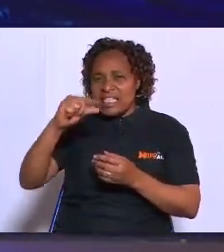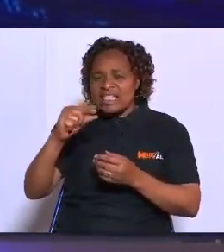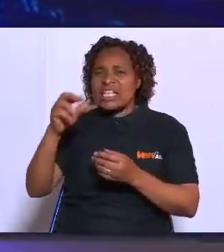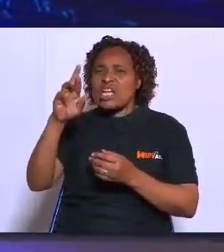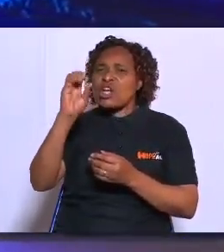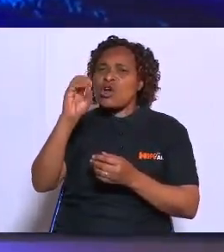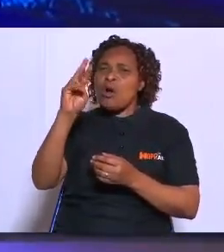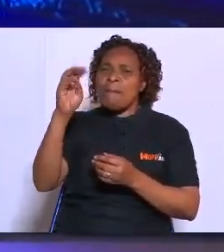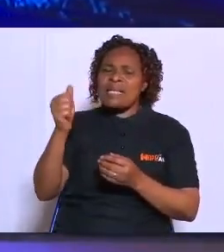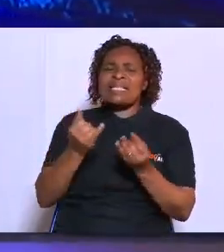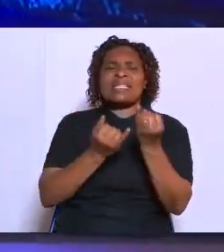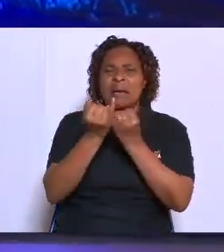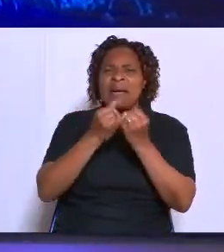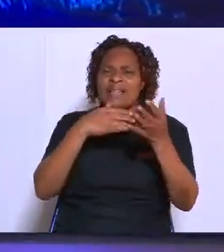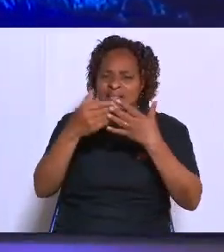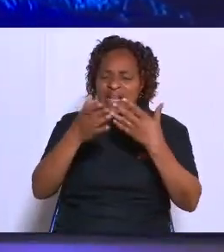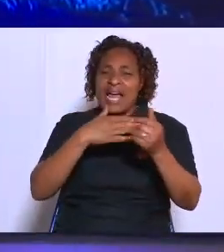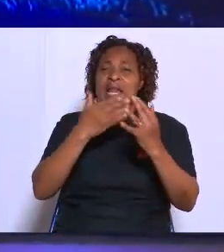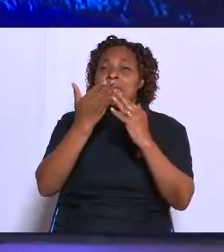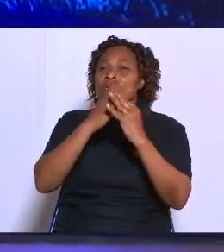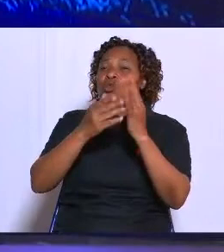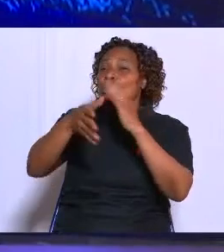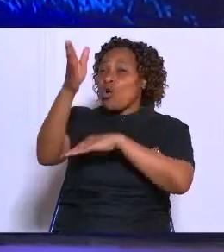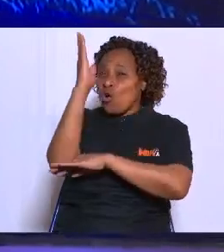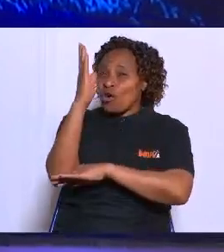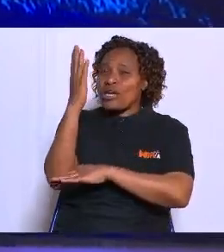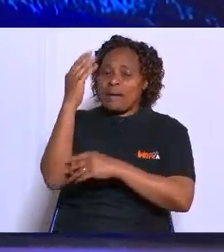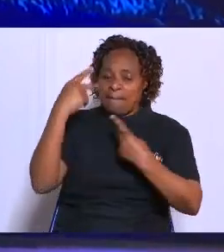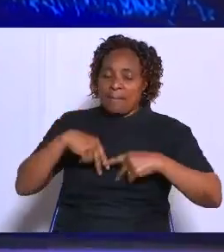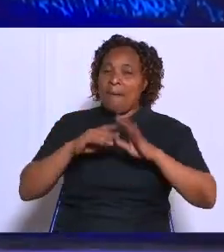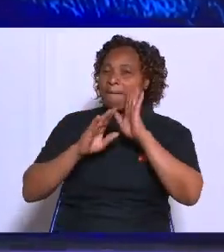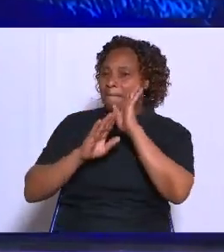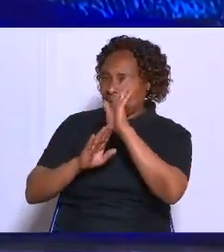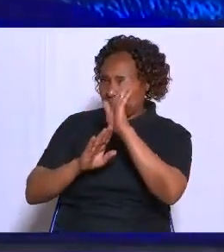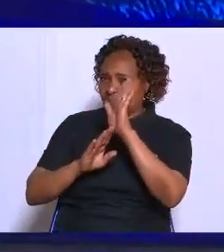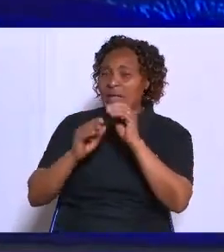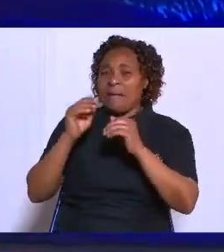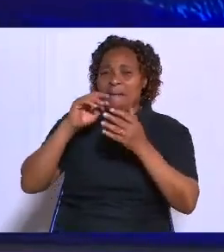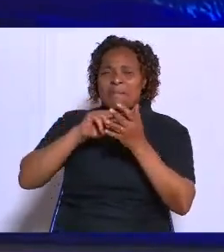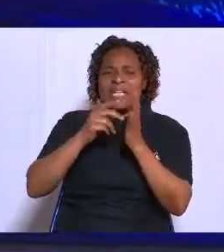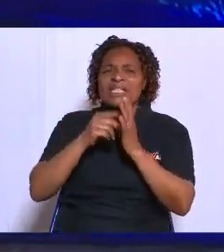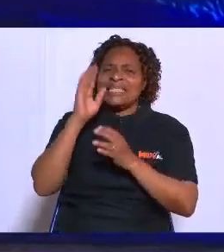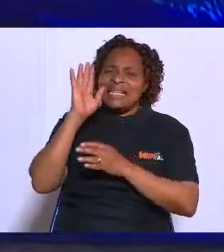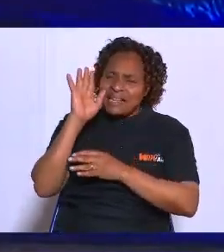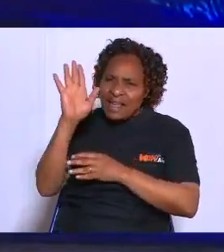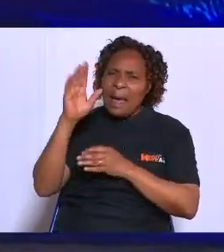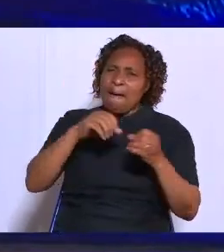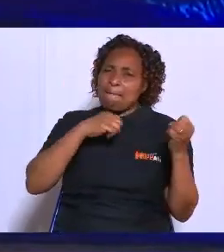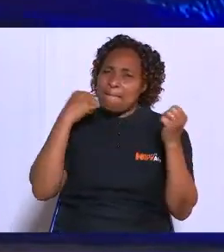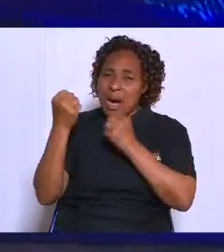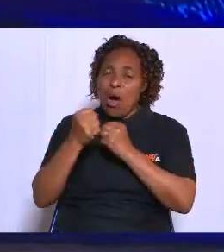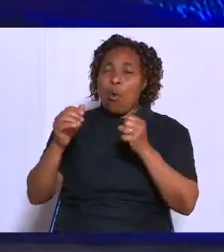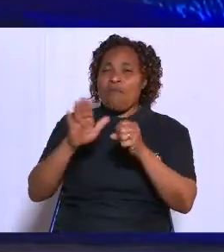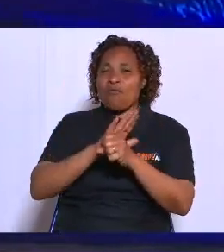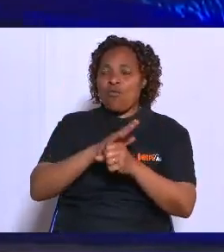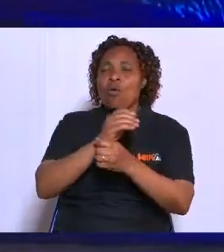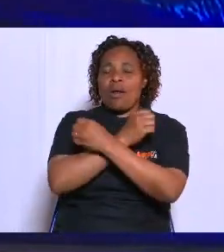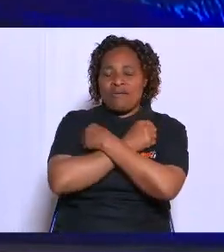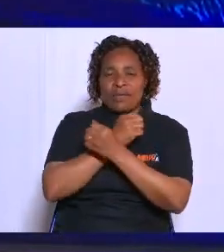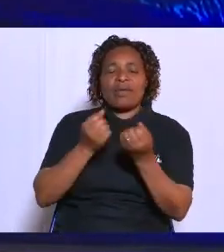was always a sign between God and his people that he was their powerful loving